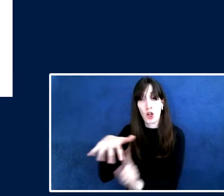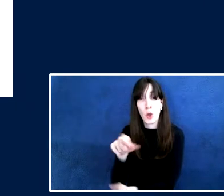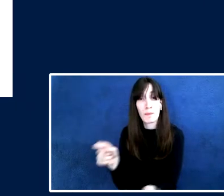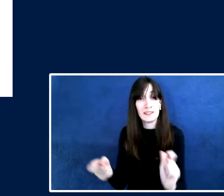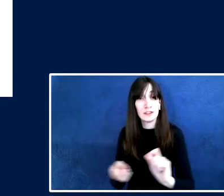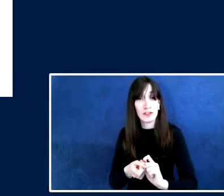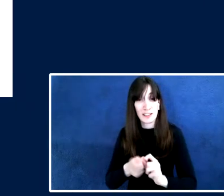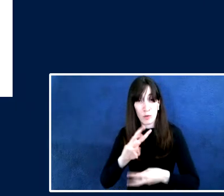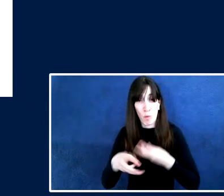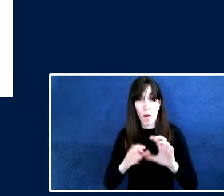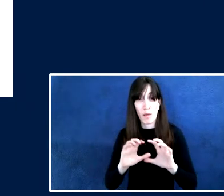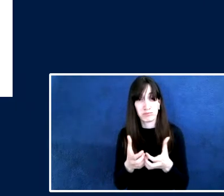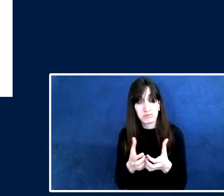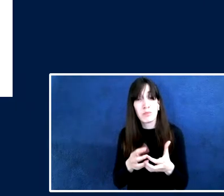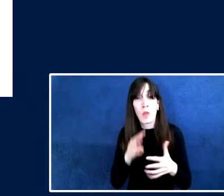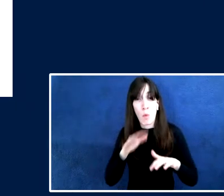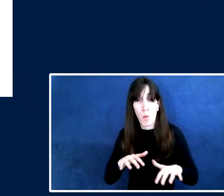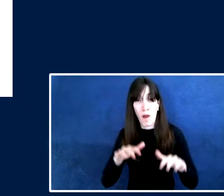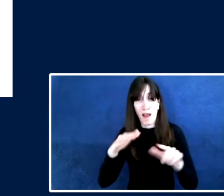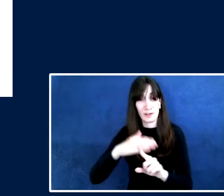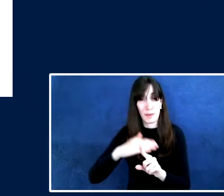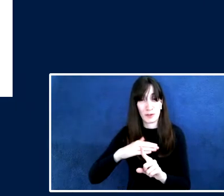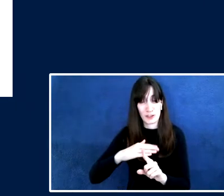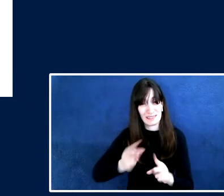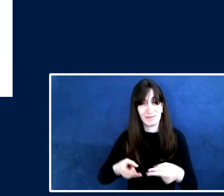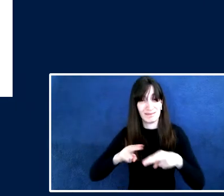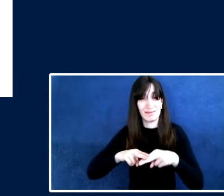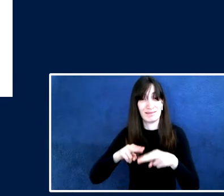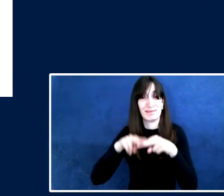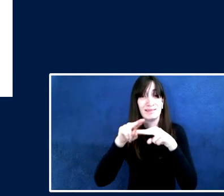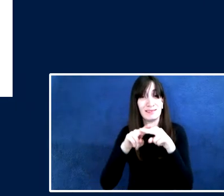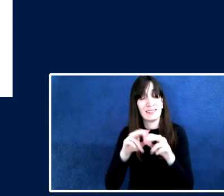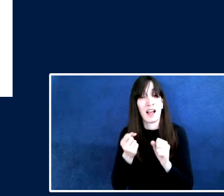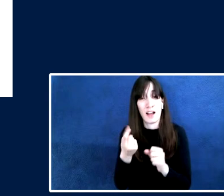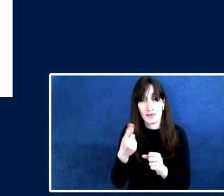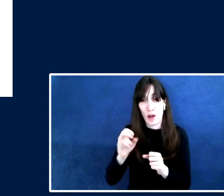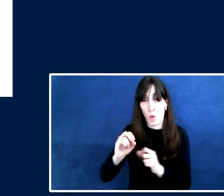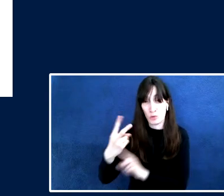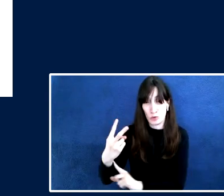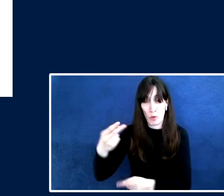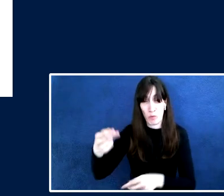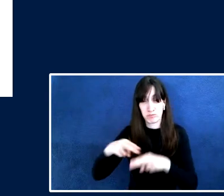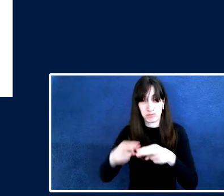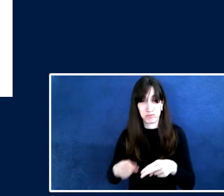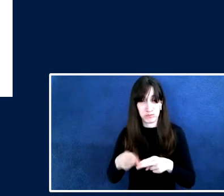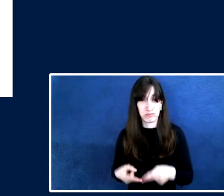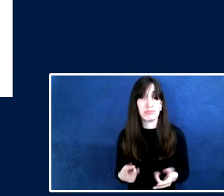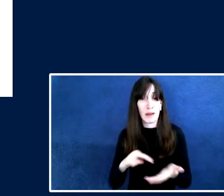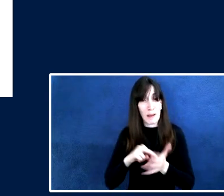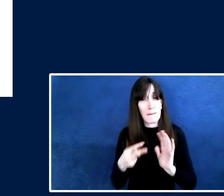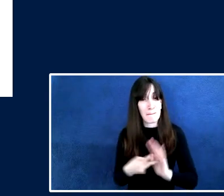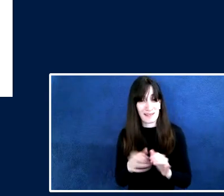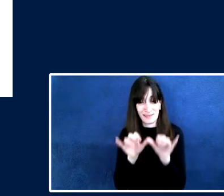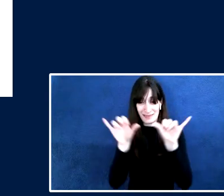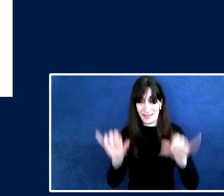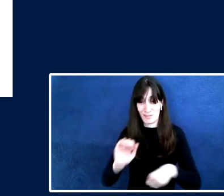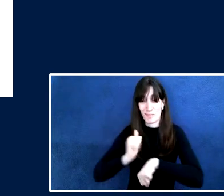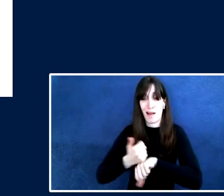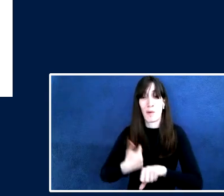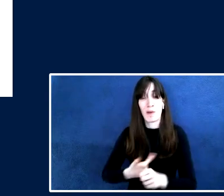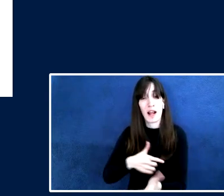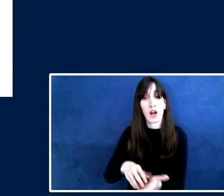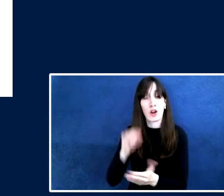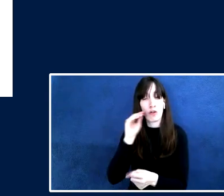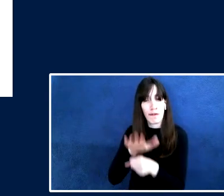temperatures, more acidic waters, and lower oxygen concentrations. Having this system here allows us to learn enough about corals that